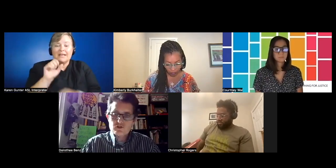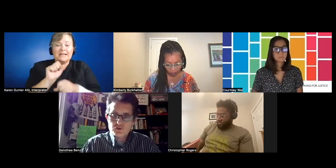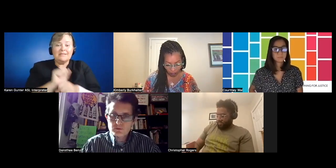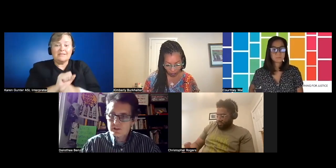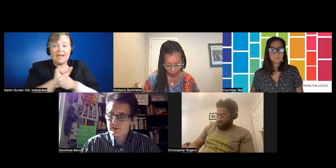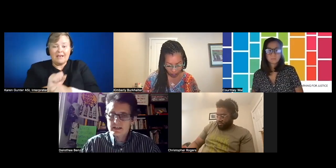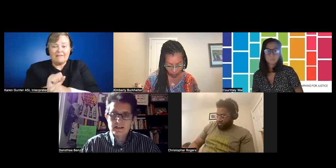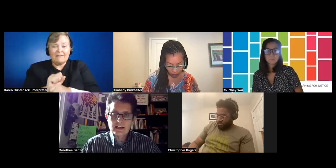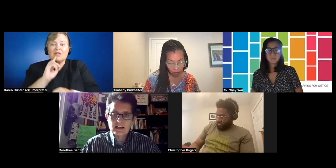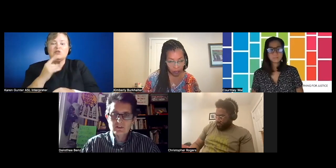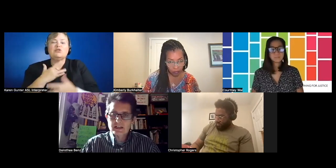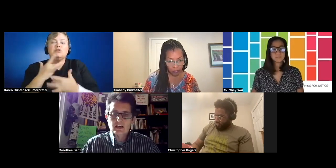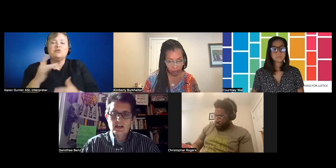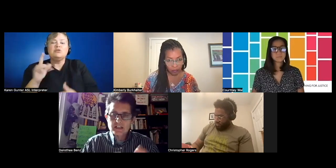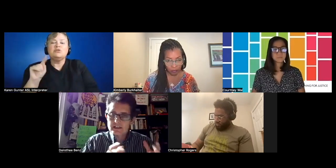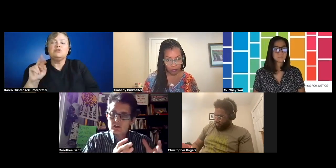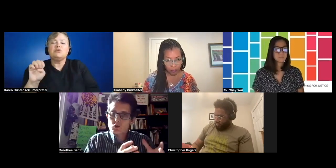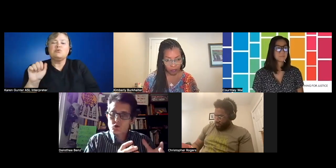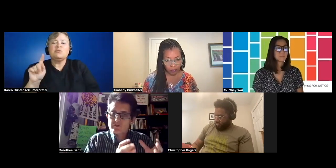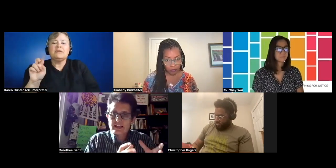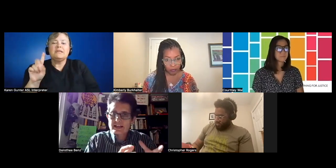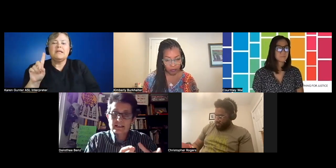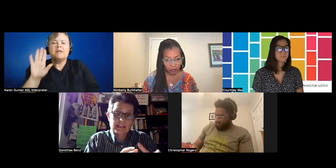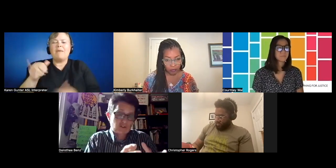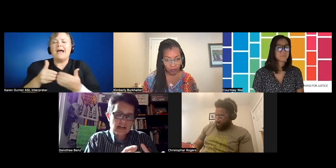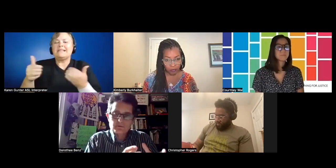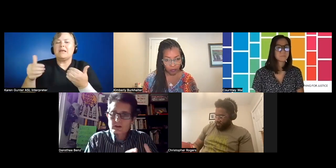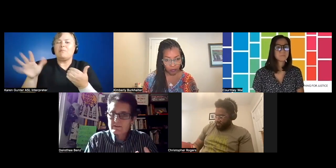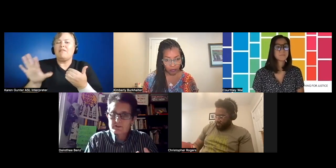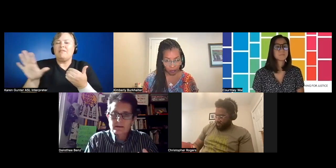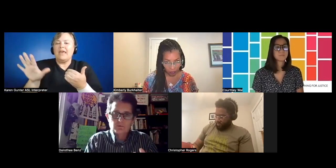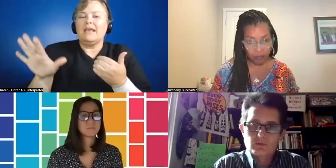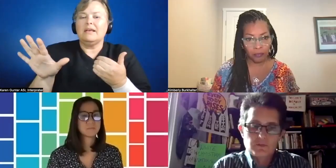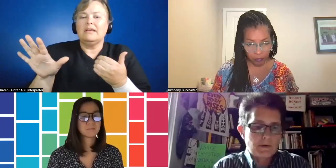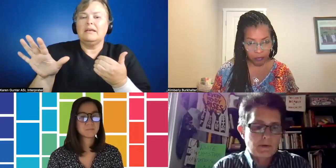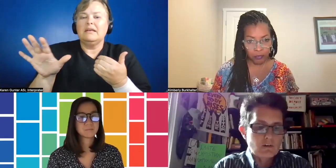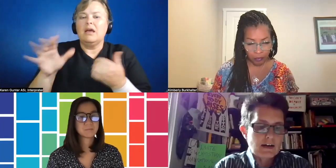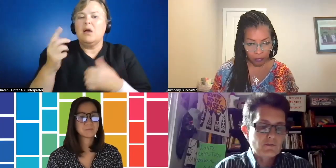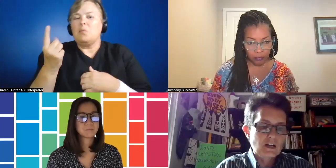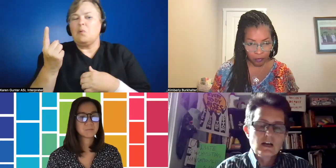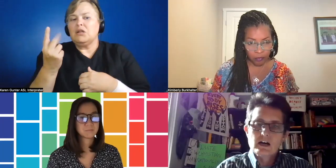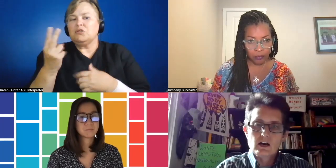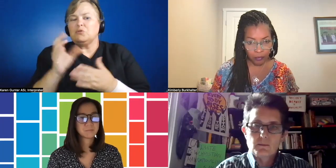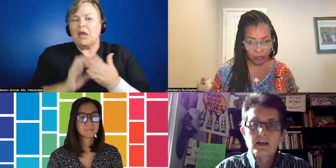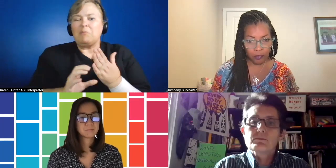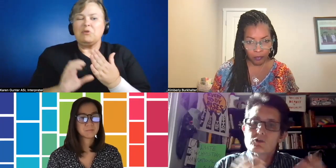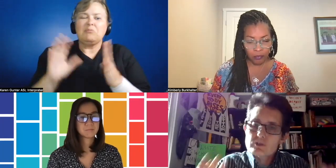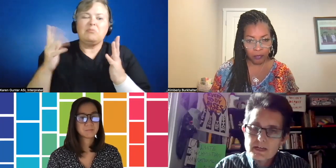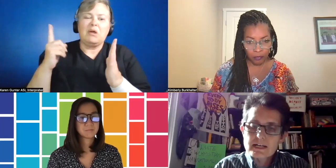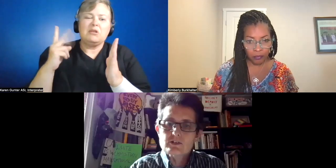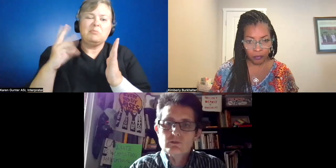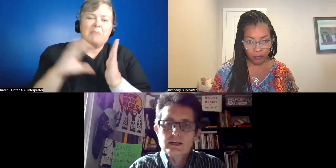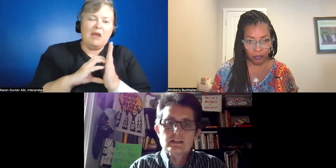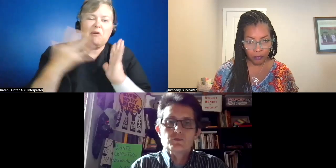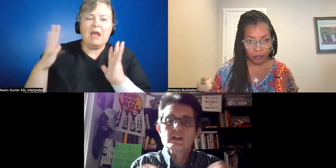is usually treated as like a standalone thing that gets a chapter, a half a chapter, or a few paragraphs, as opposed to